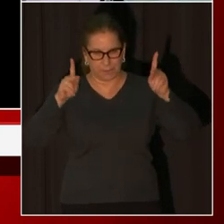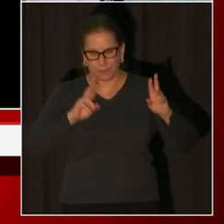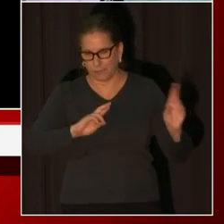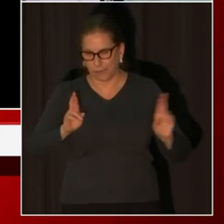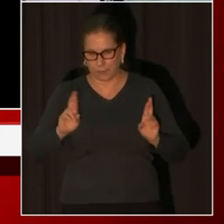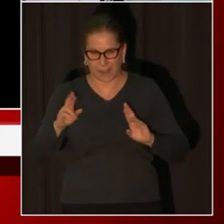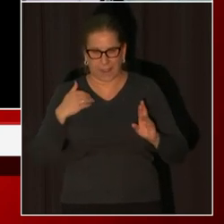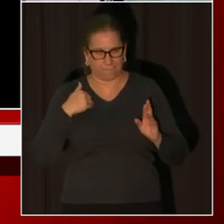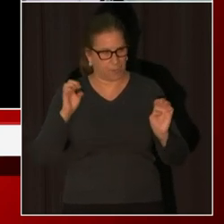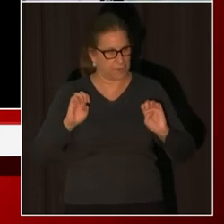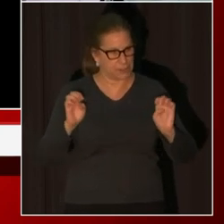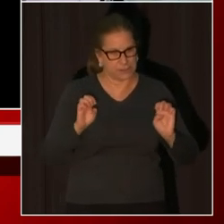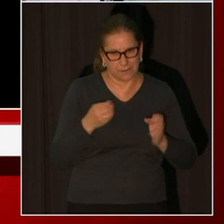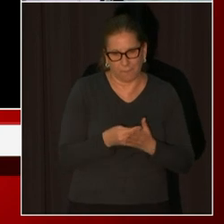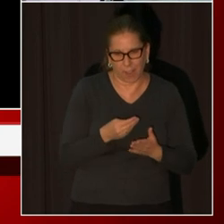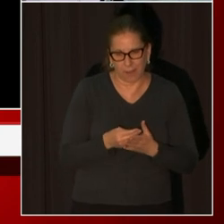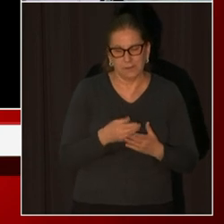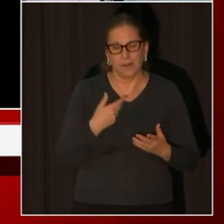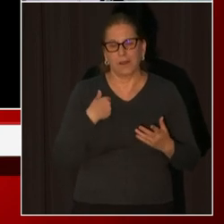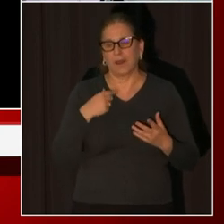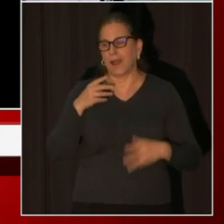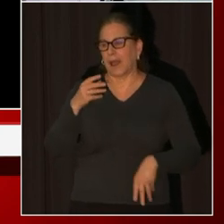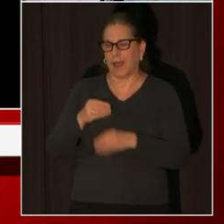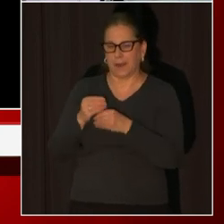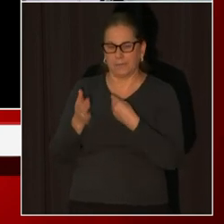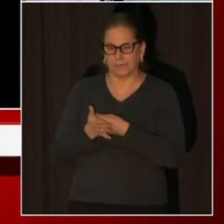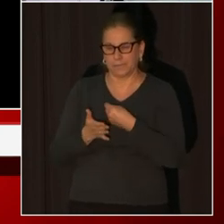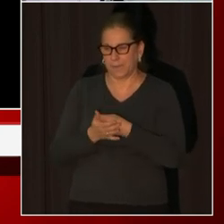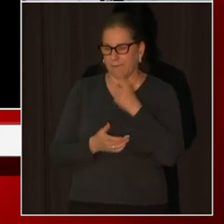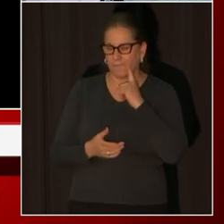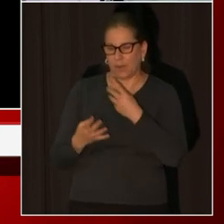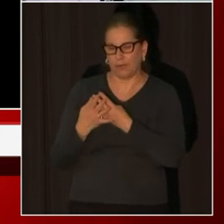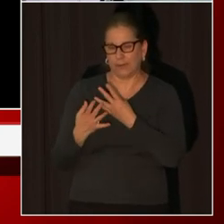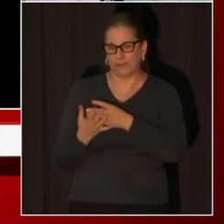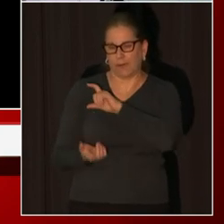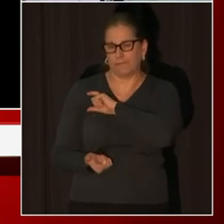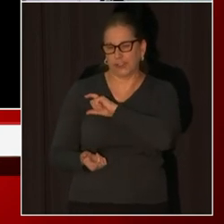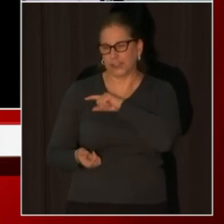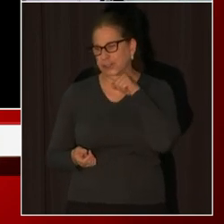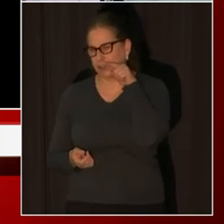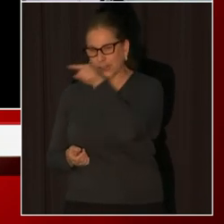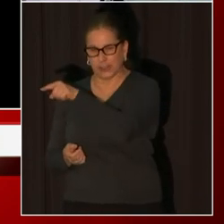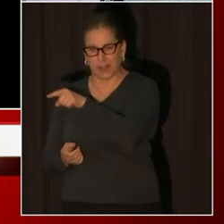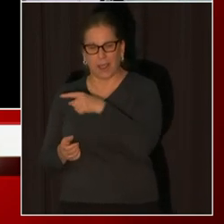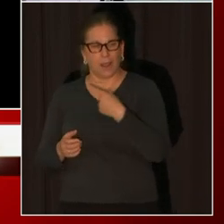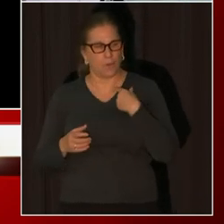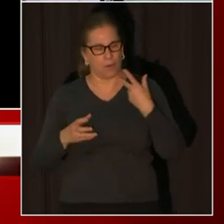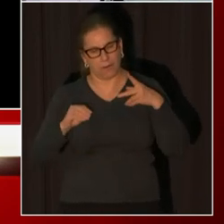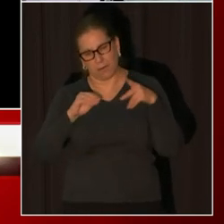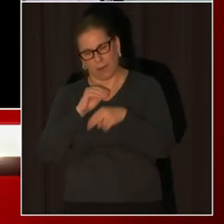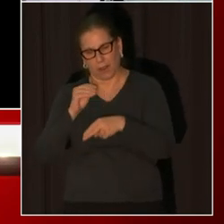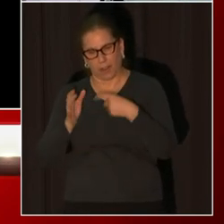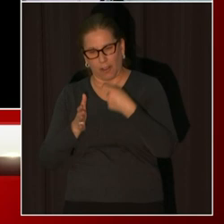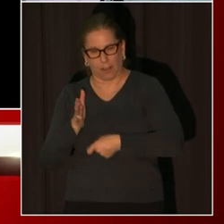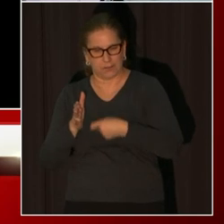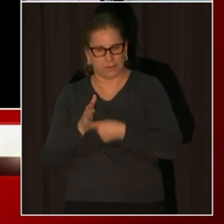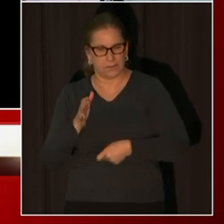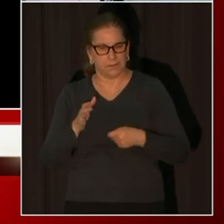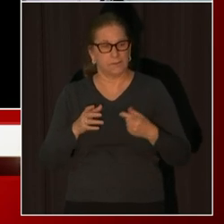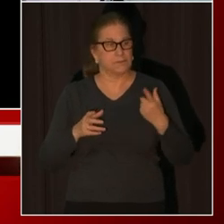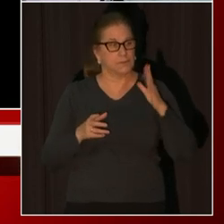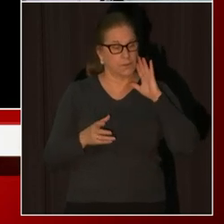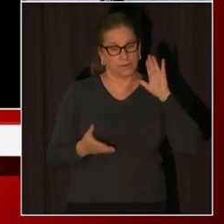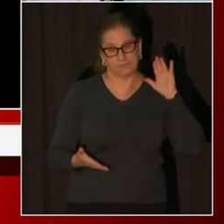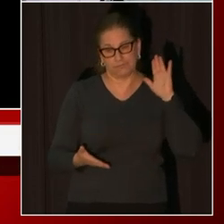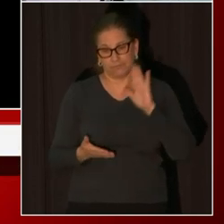correctional officers at the DC jail, which will help us reduce overall costs and reduce overtime and burnout for those